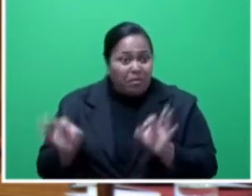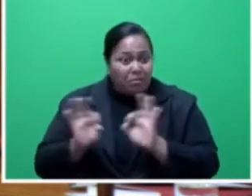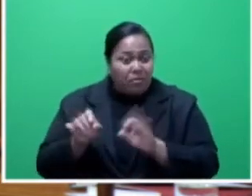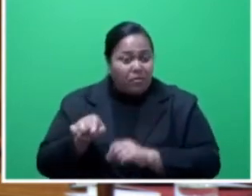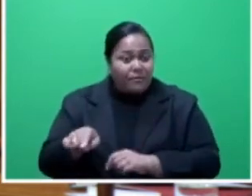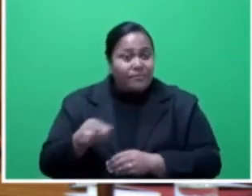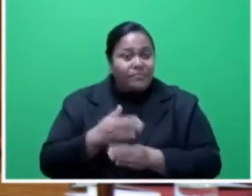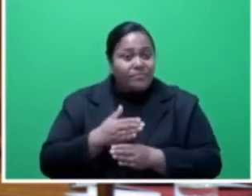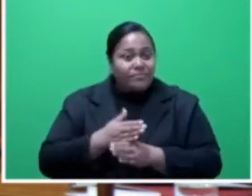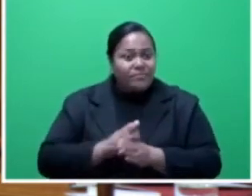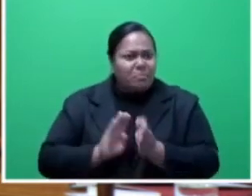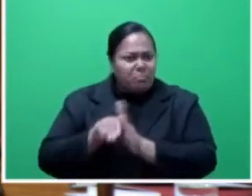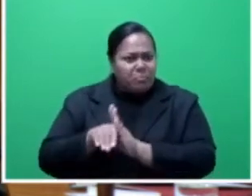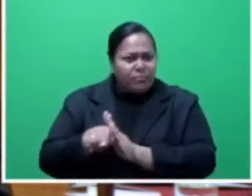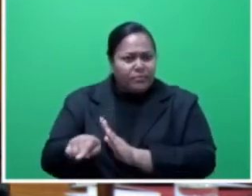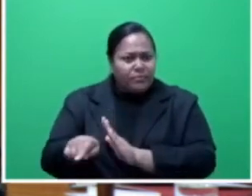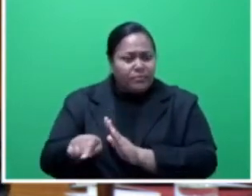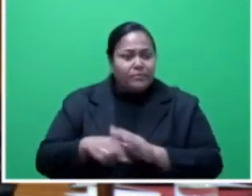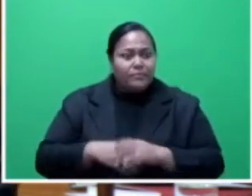Take it.